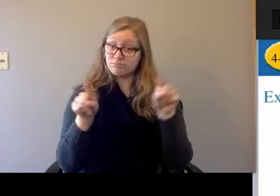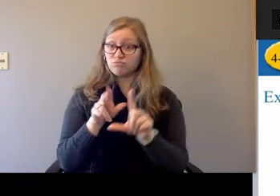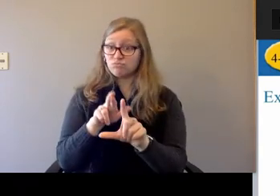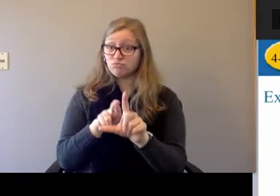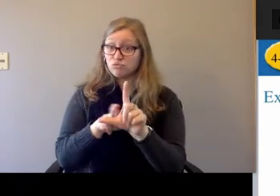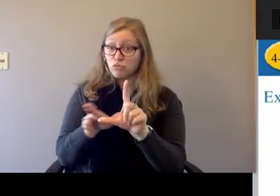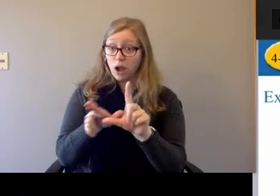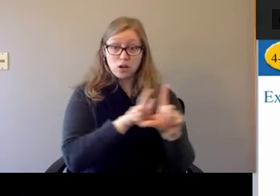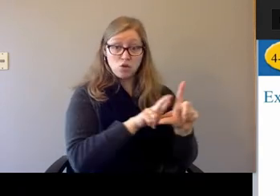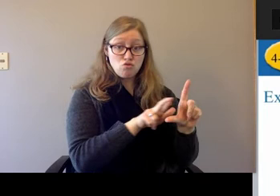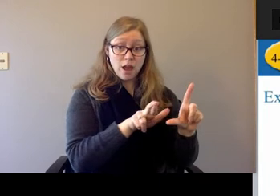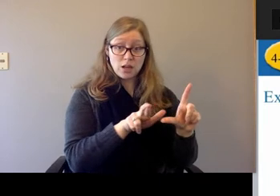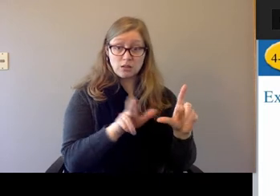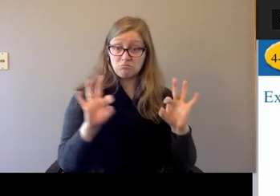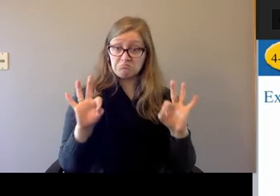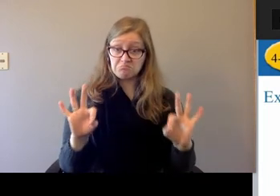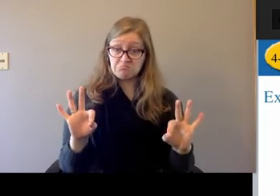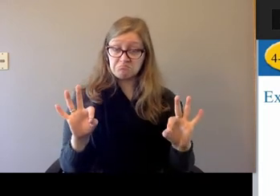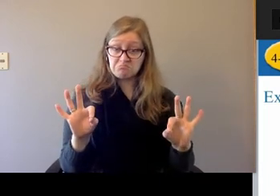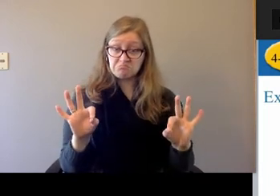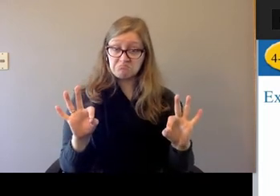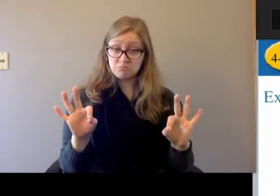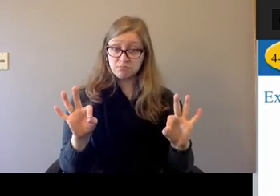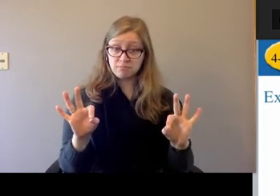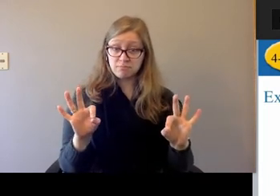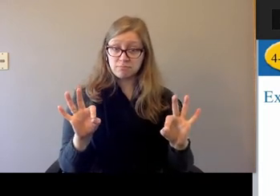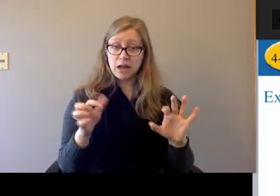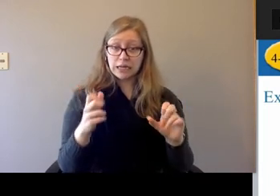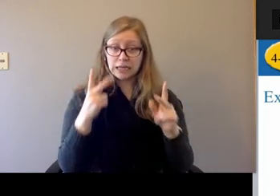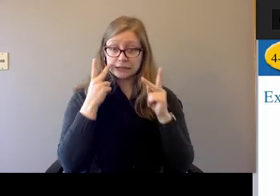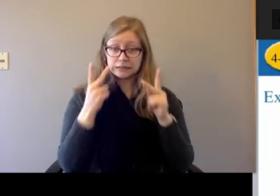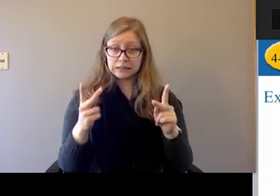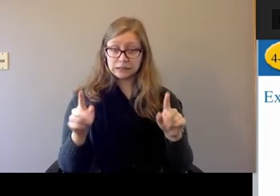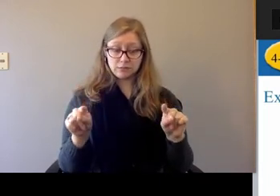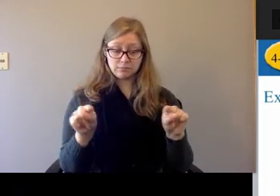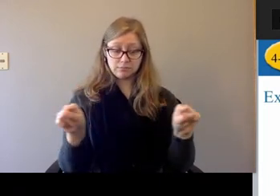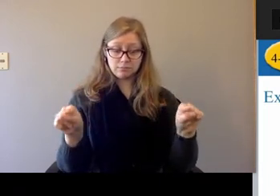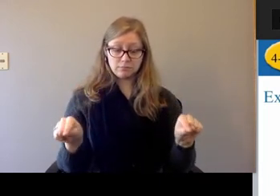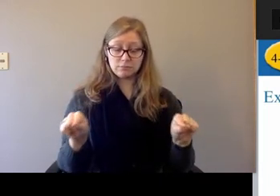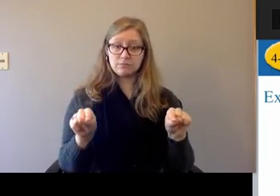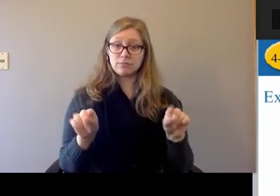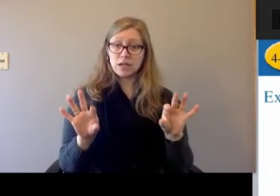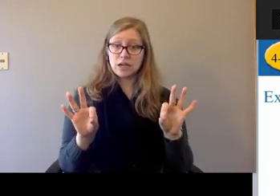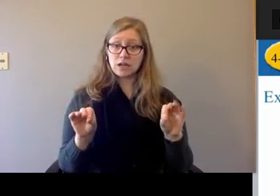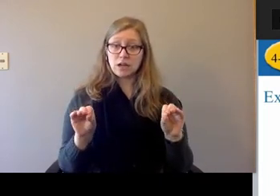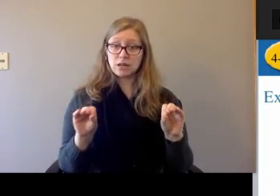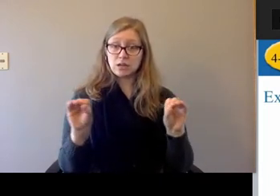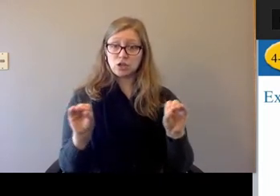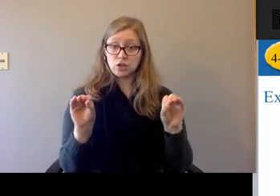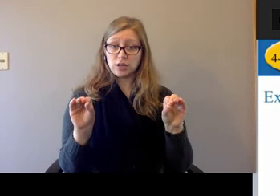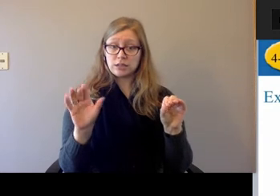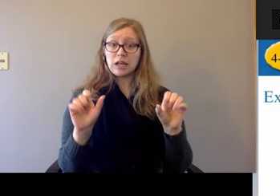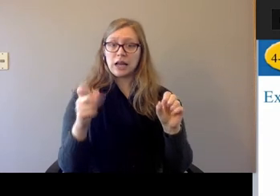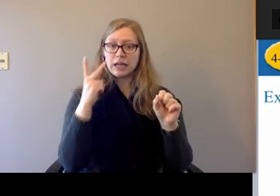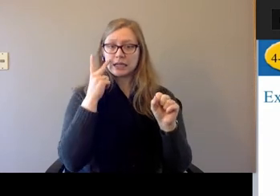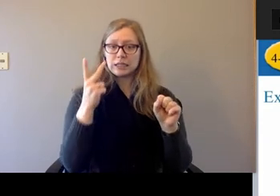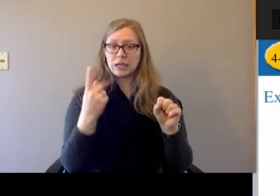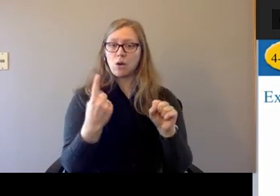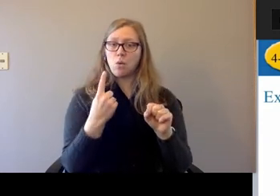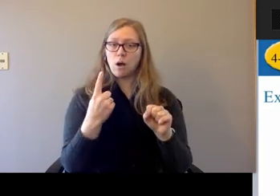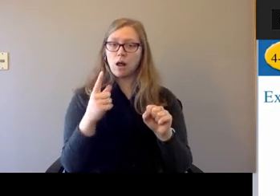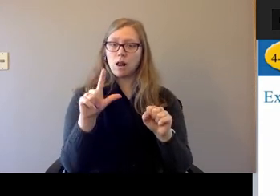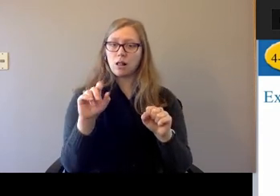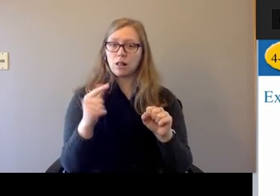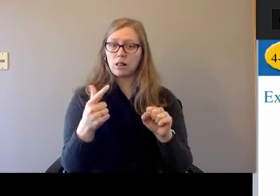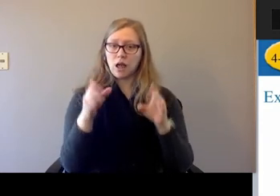that I can see the 90-degree angles, and I can see one leg that I know is congruent. I don't know